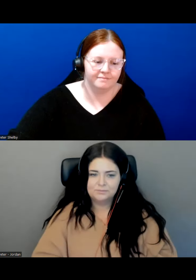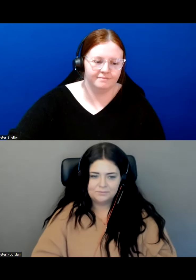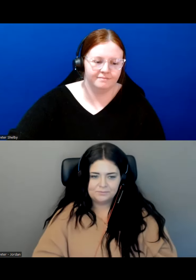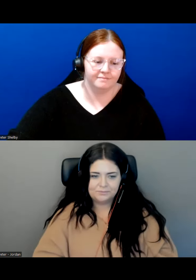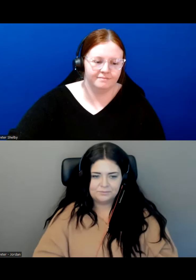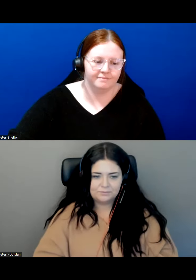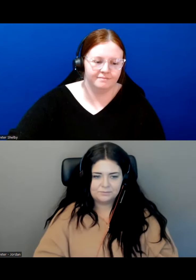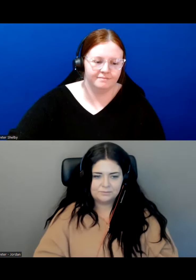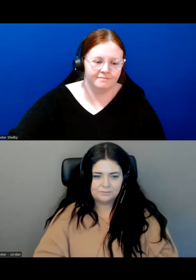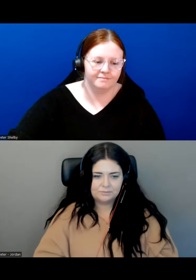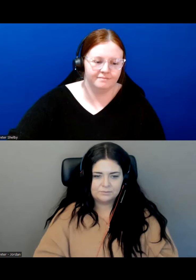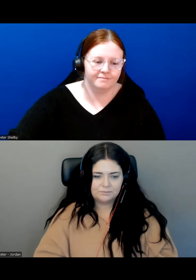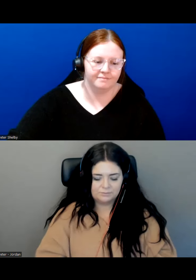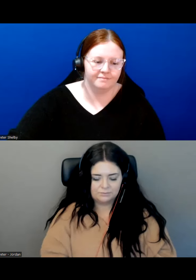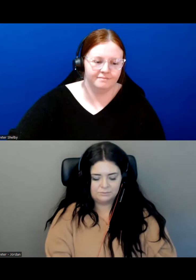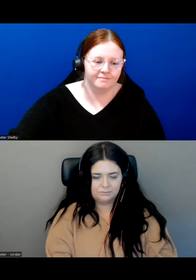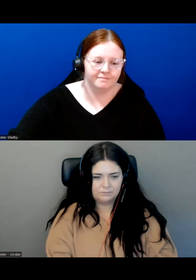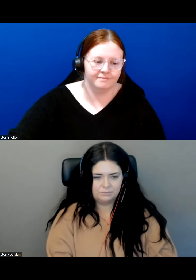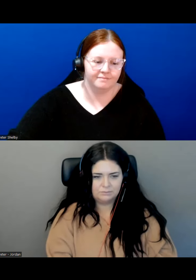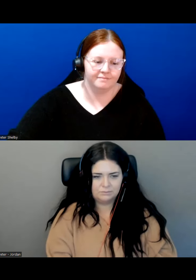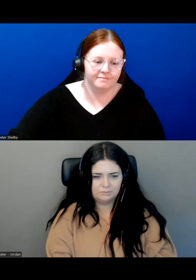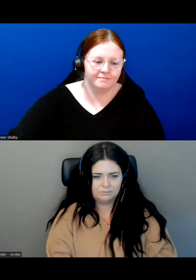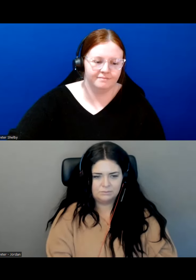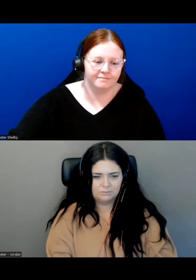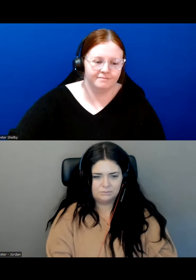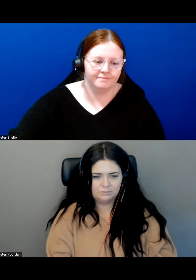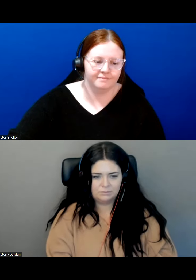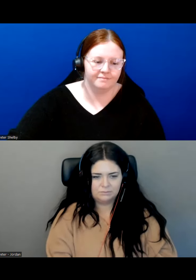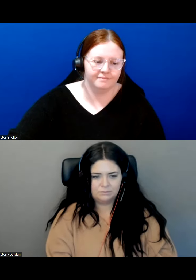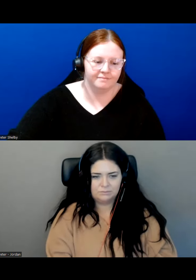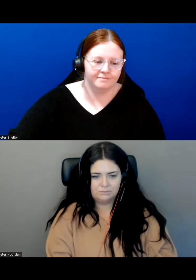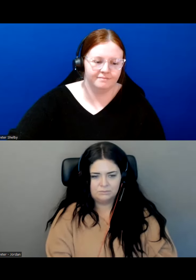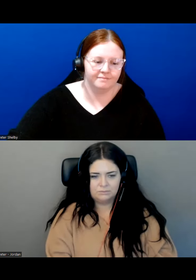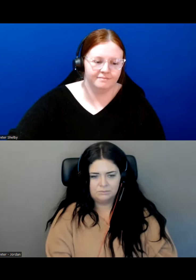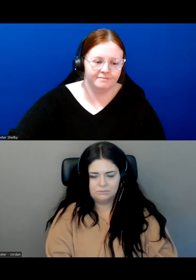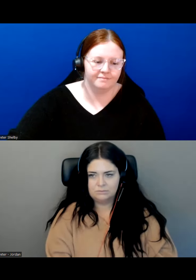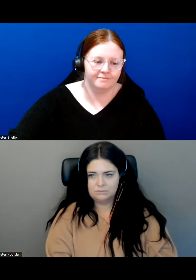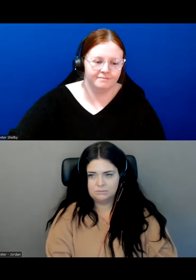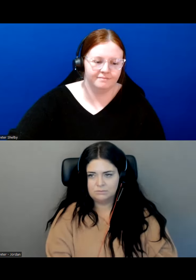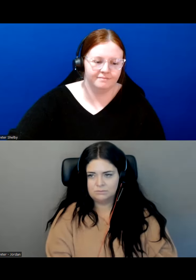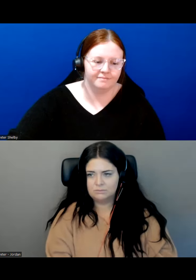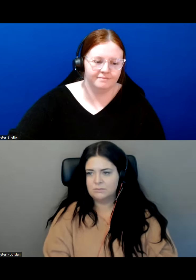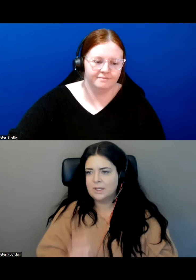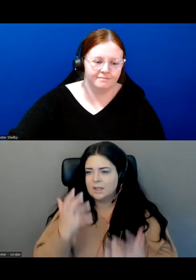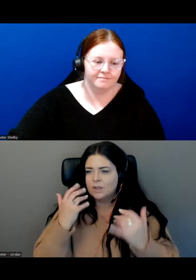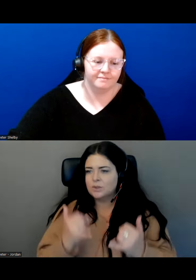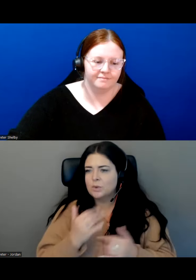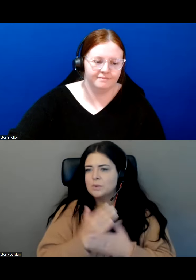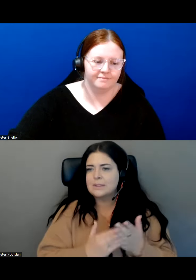And the last question is, I am curious to know how some auditory aids combine the use of Bluetooth